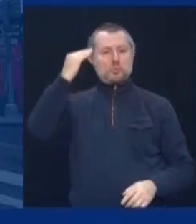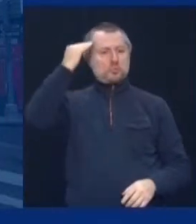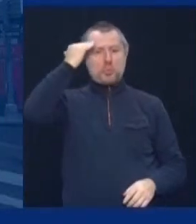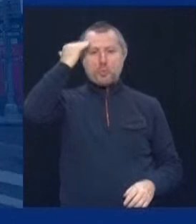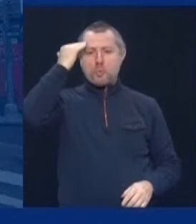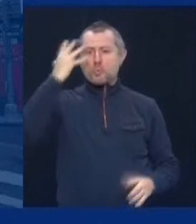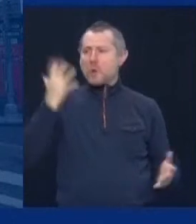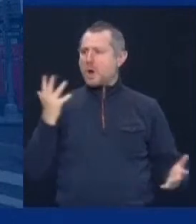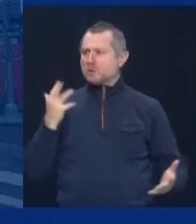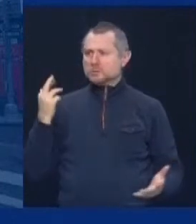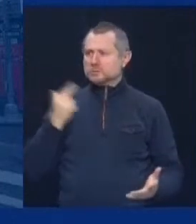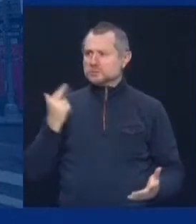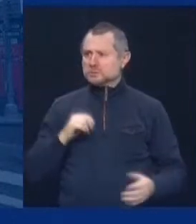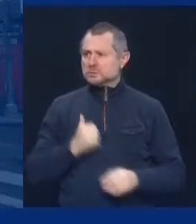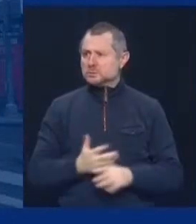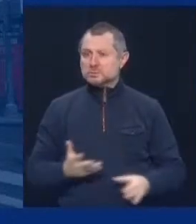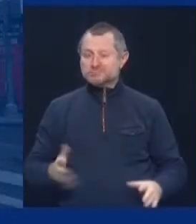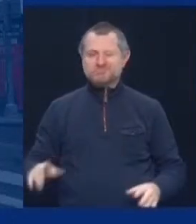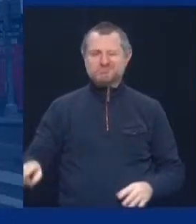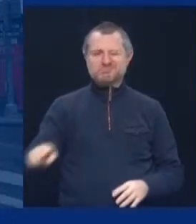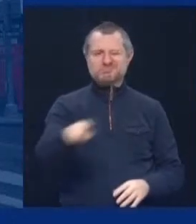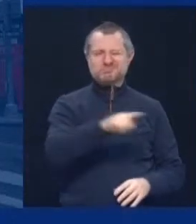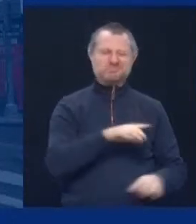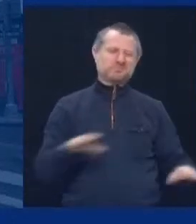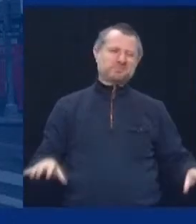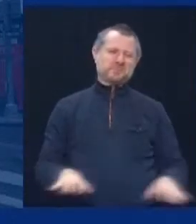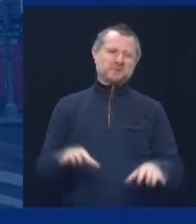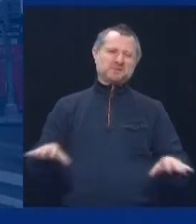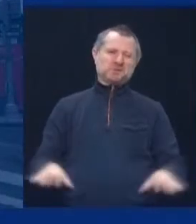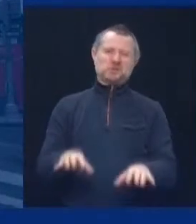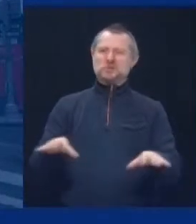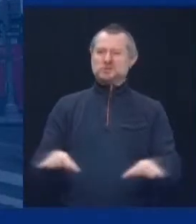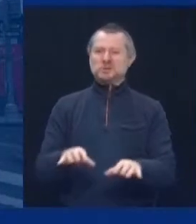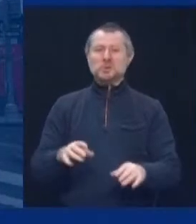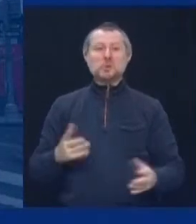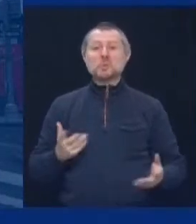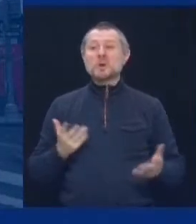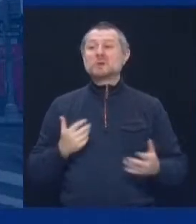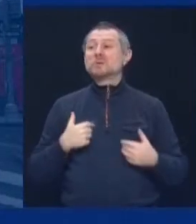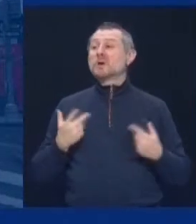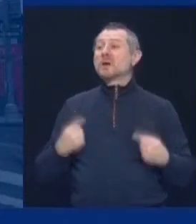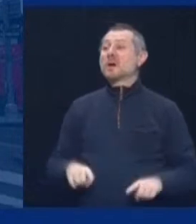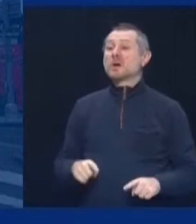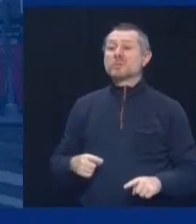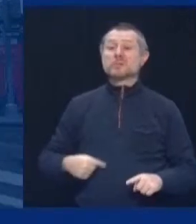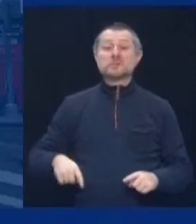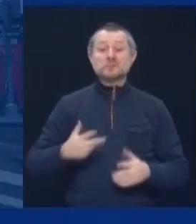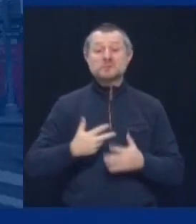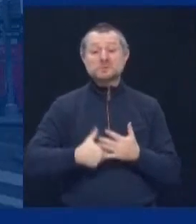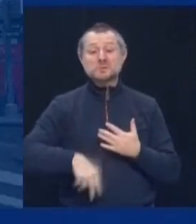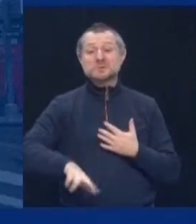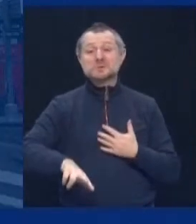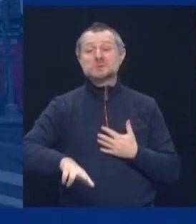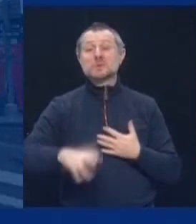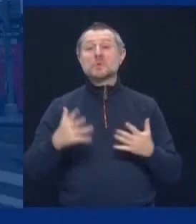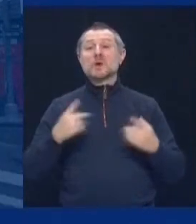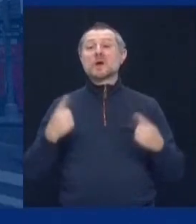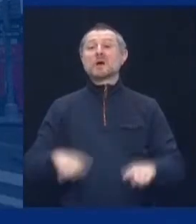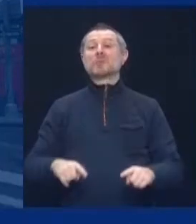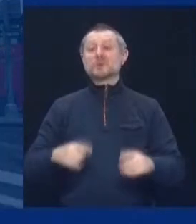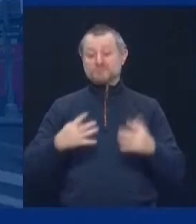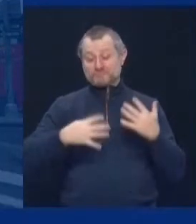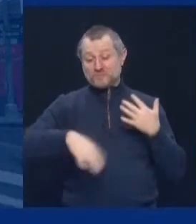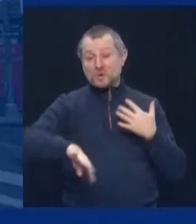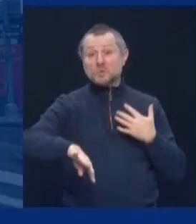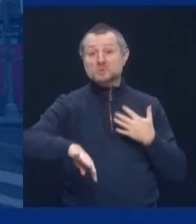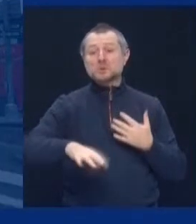us. What will happen in 3 weeks? What will happen in 4 weeks? You tell me what you're going to do